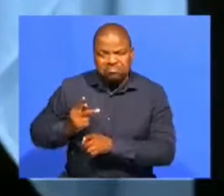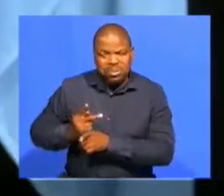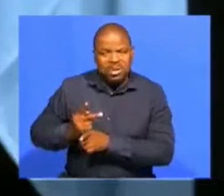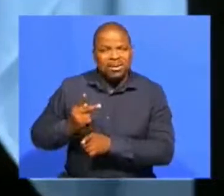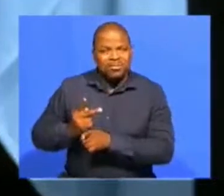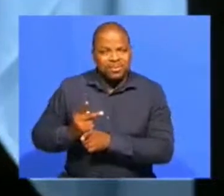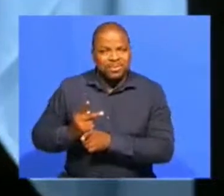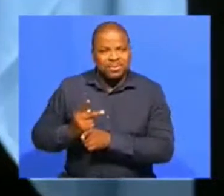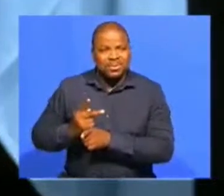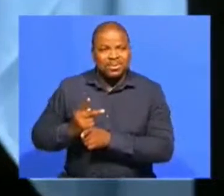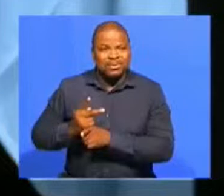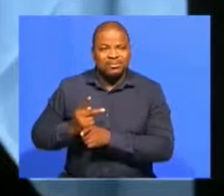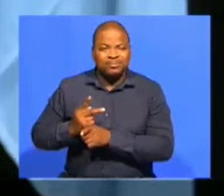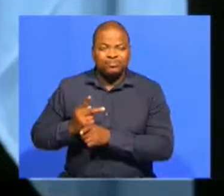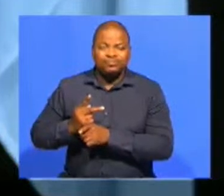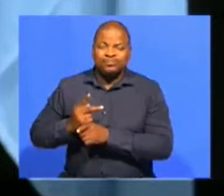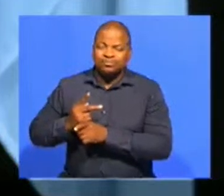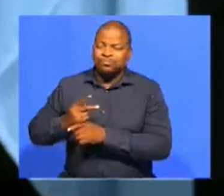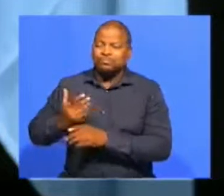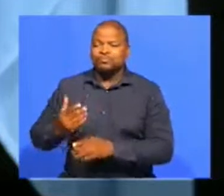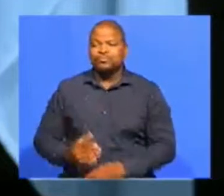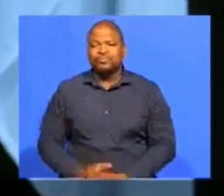their knees on our neck.